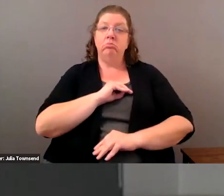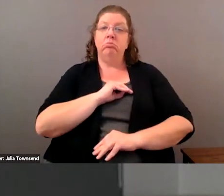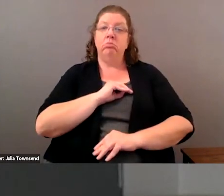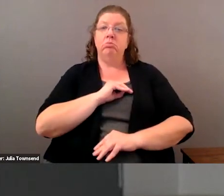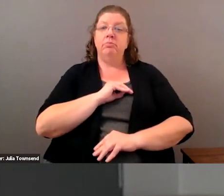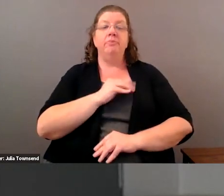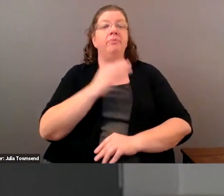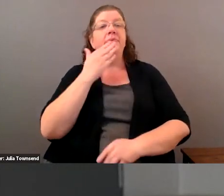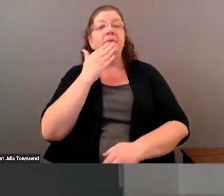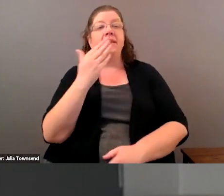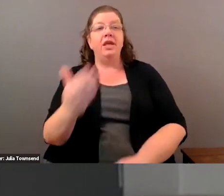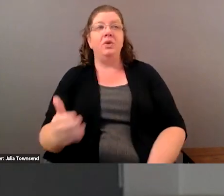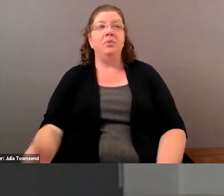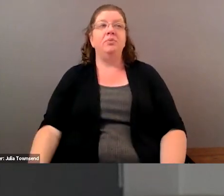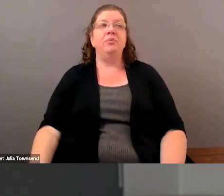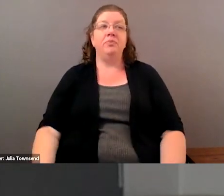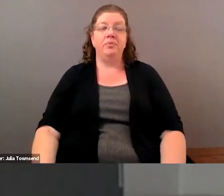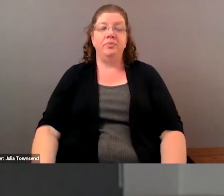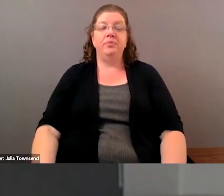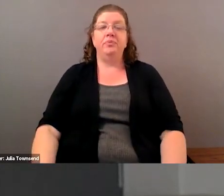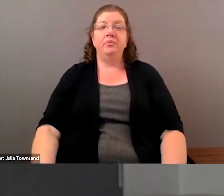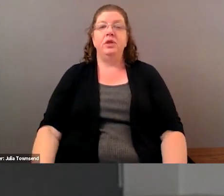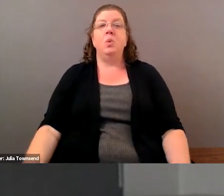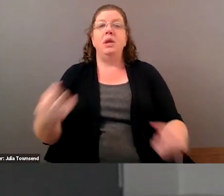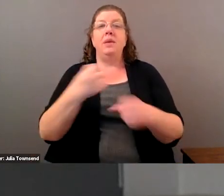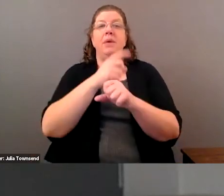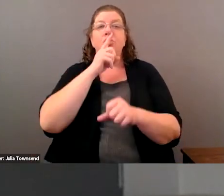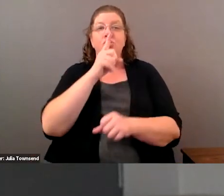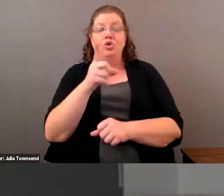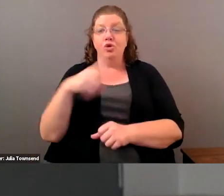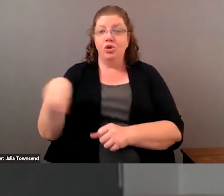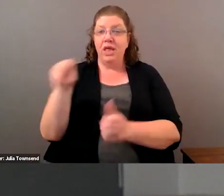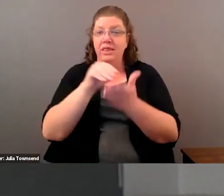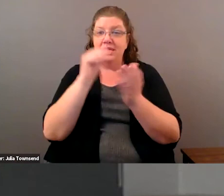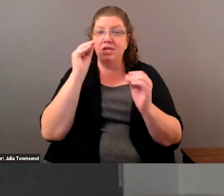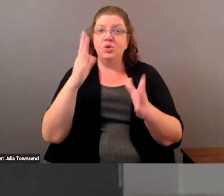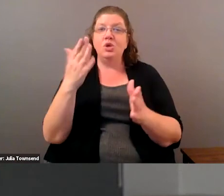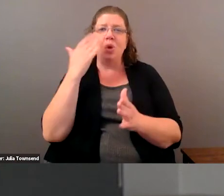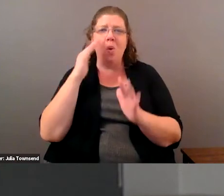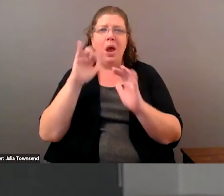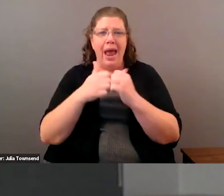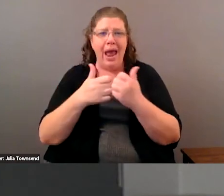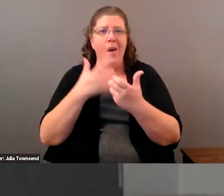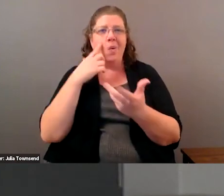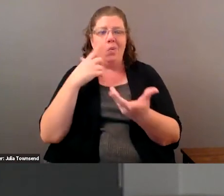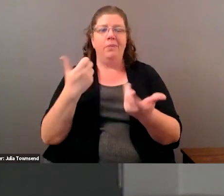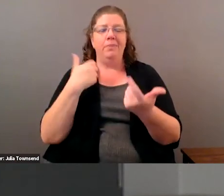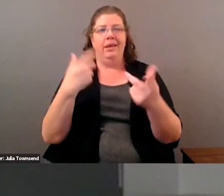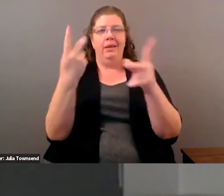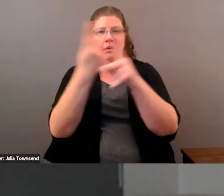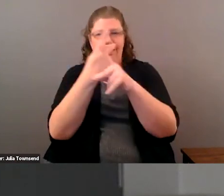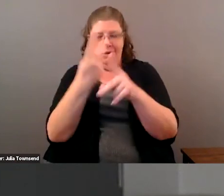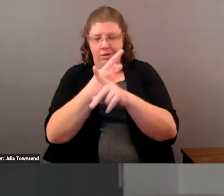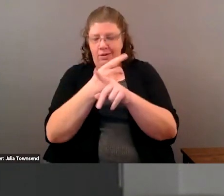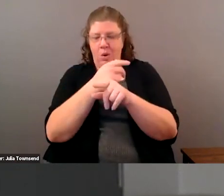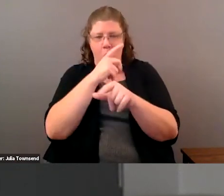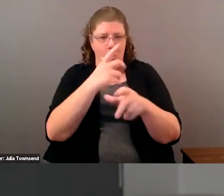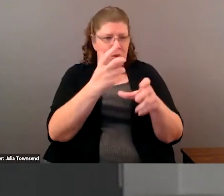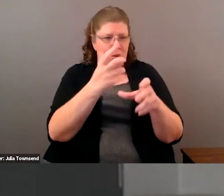Thank you. I want to make sure that the teachers know how it's going to be distributed and who is